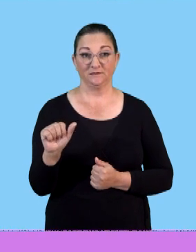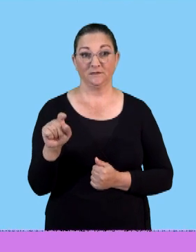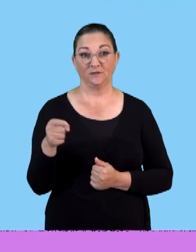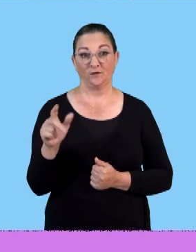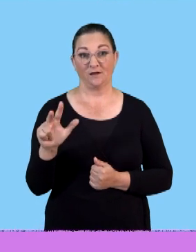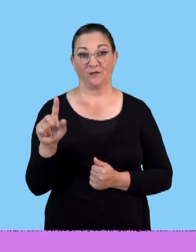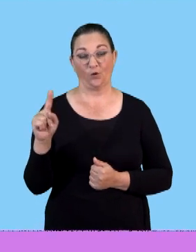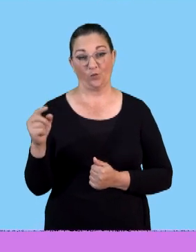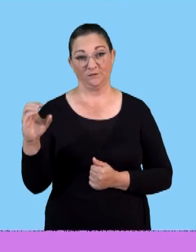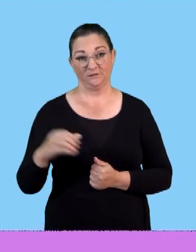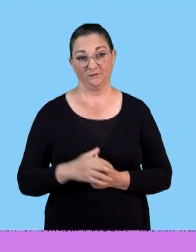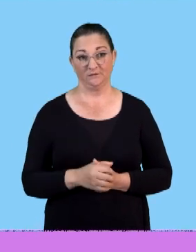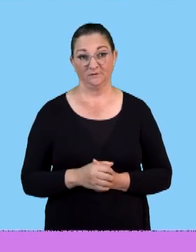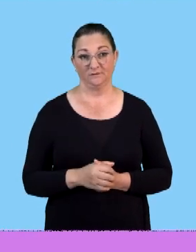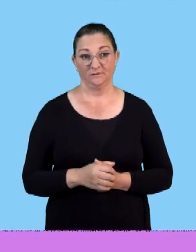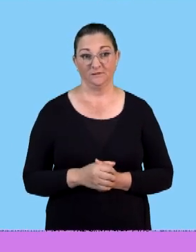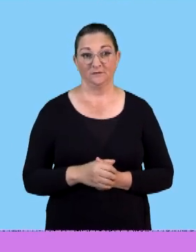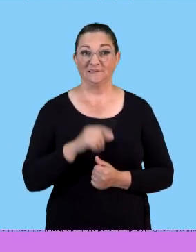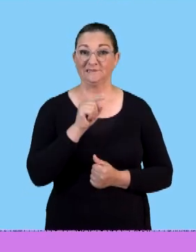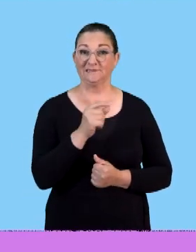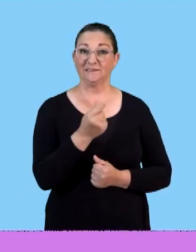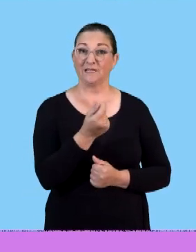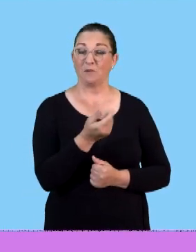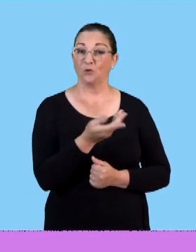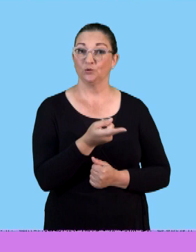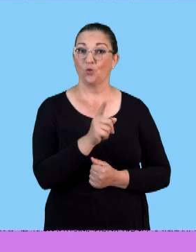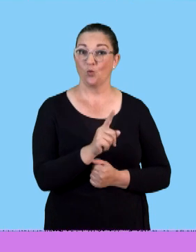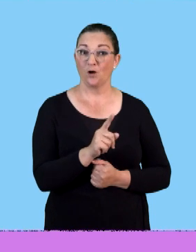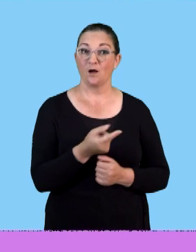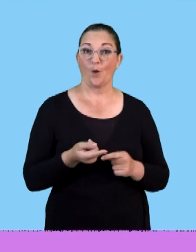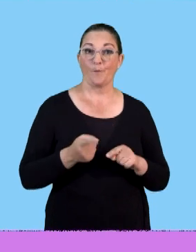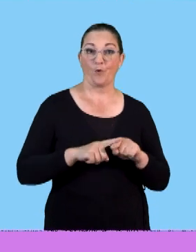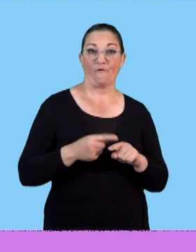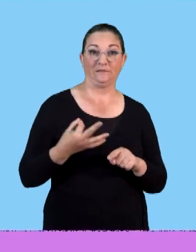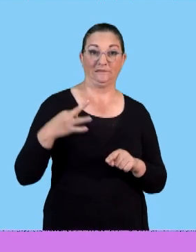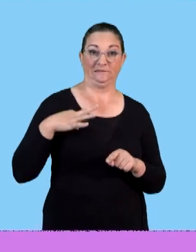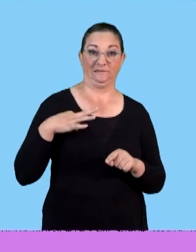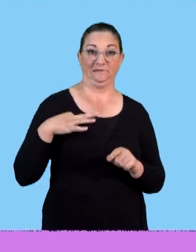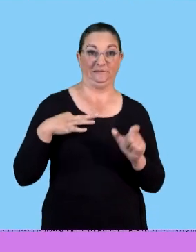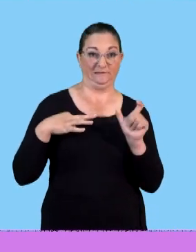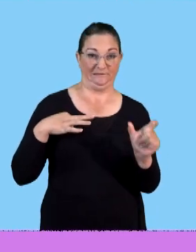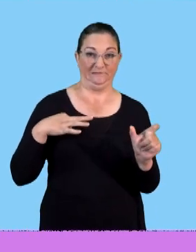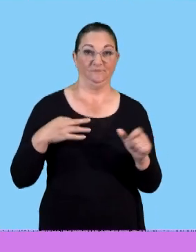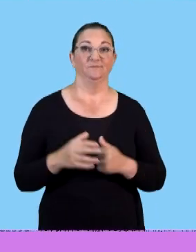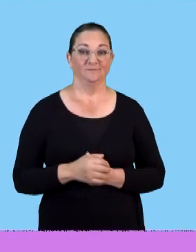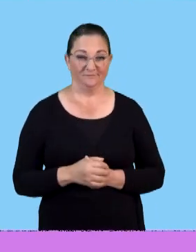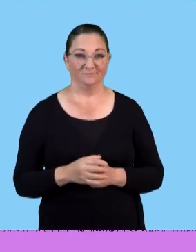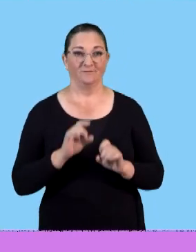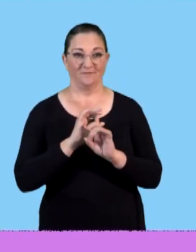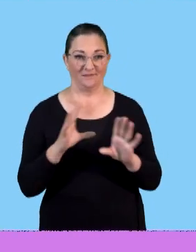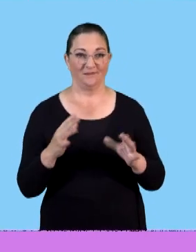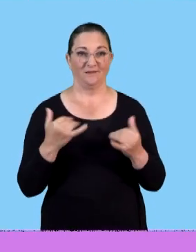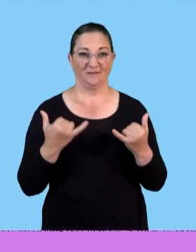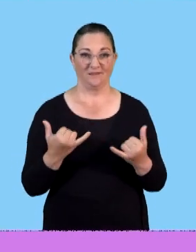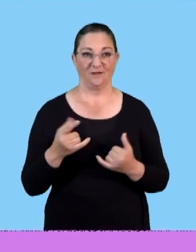107,406 rand and 81 cents. So what is this amount? This is the profit I've calculated. Are we